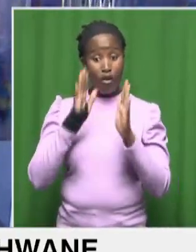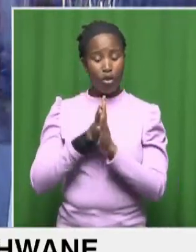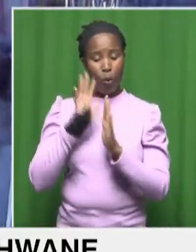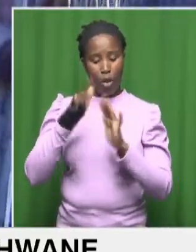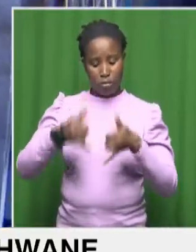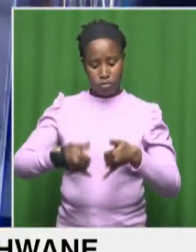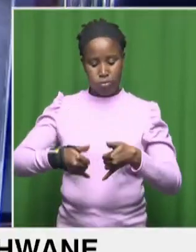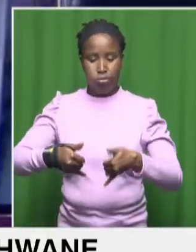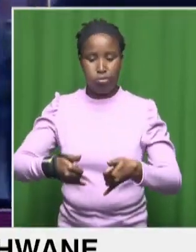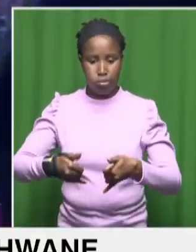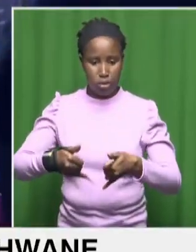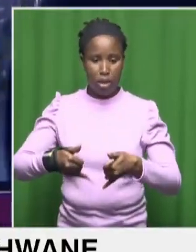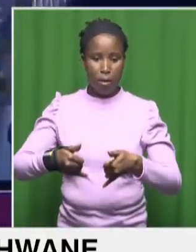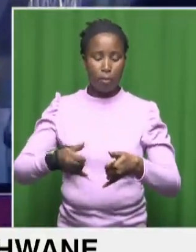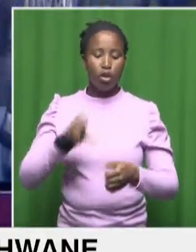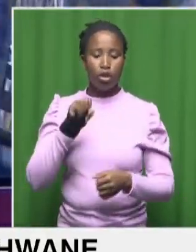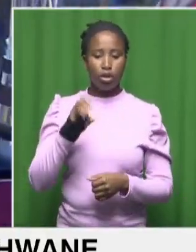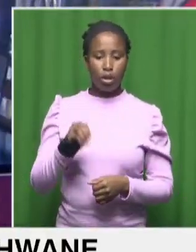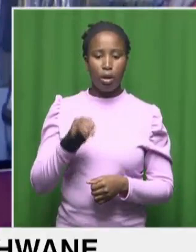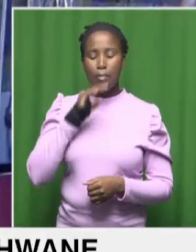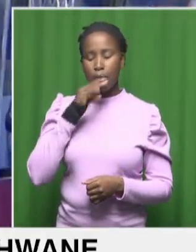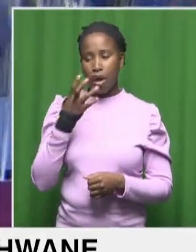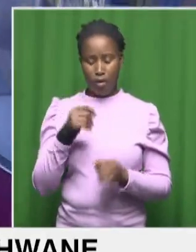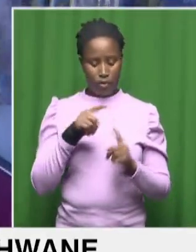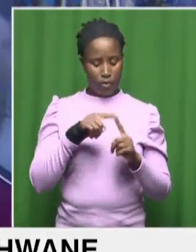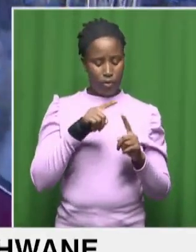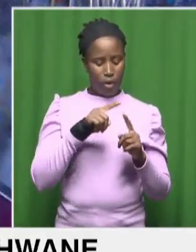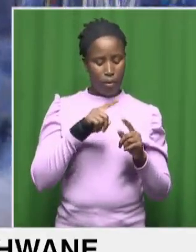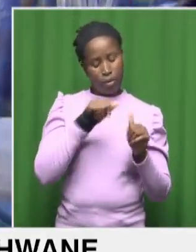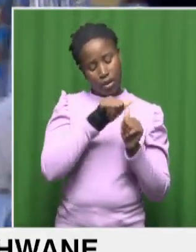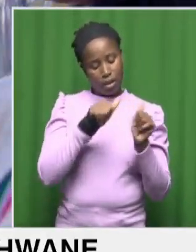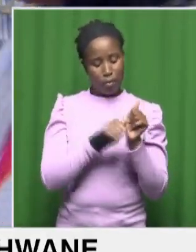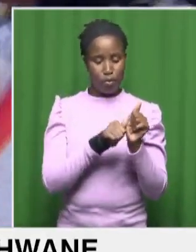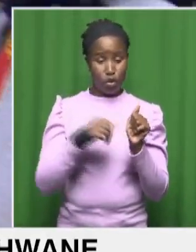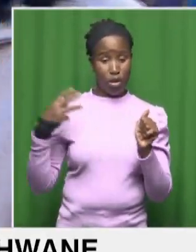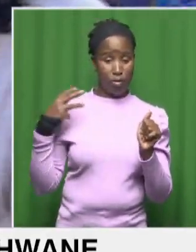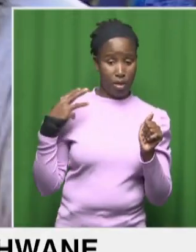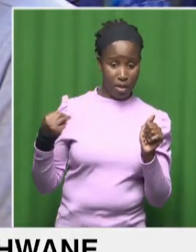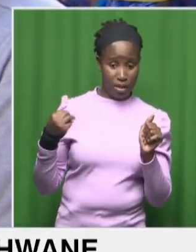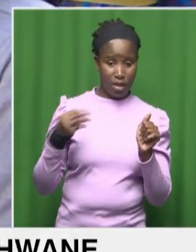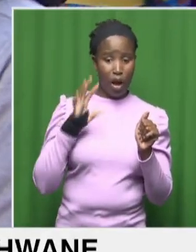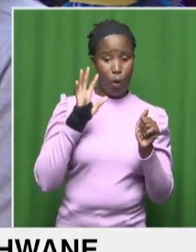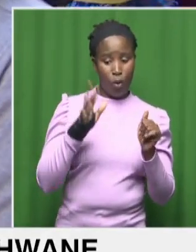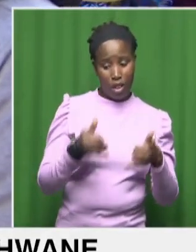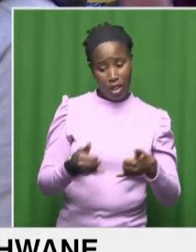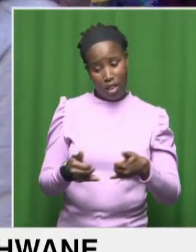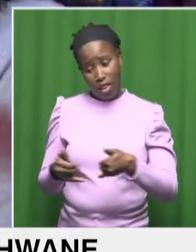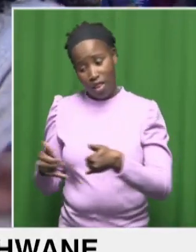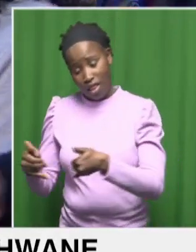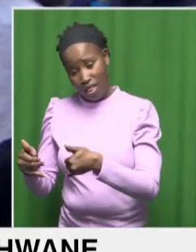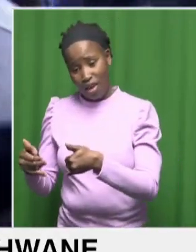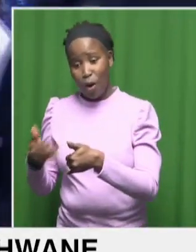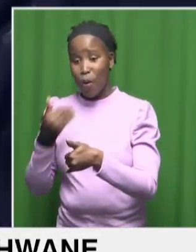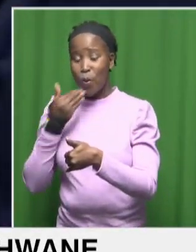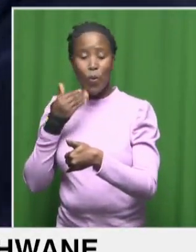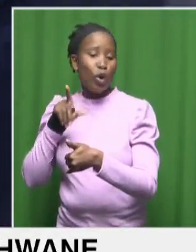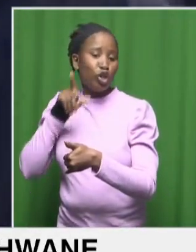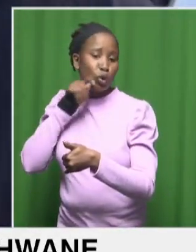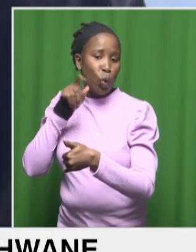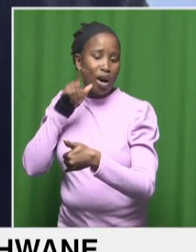So, we're going to have the Deputy Minister handing it over there to the city of Tshwane.